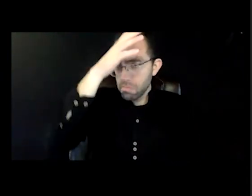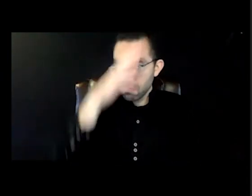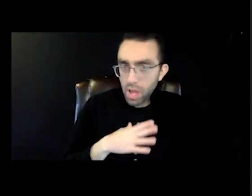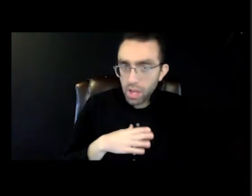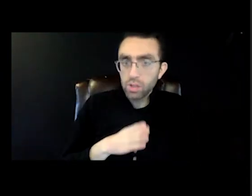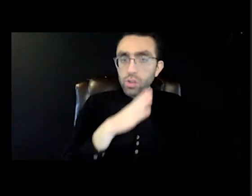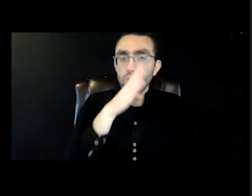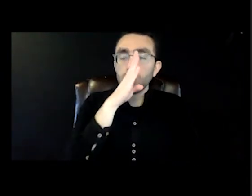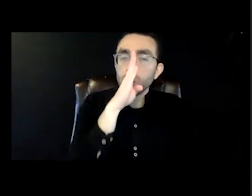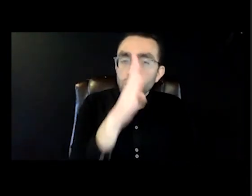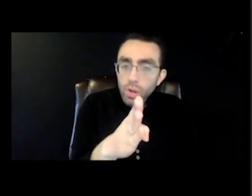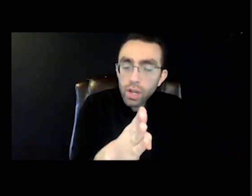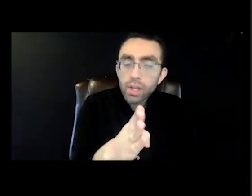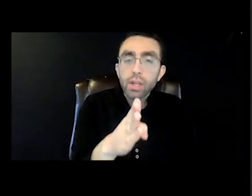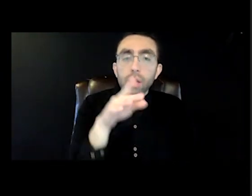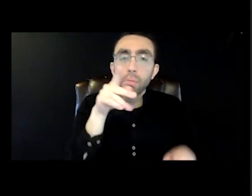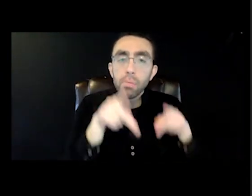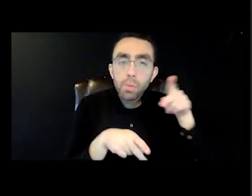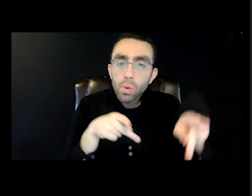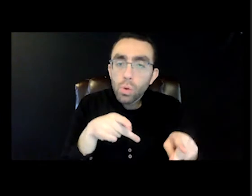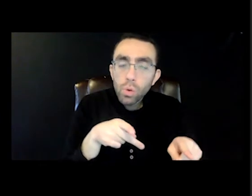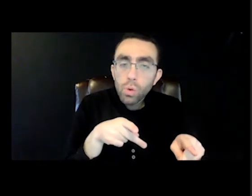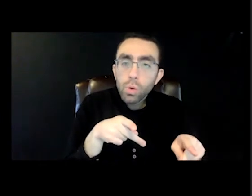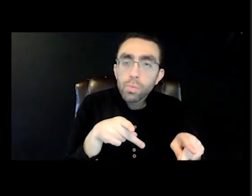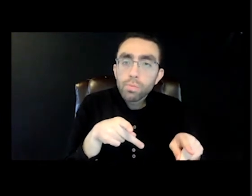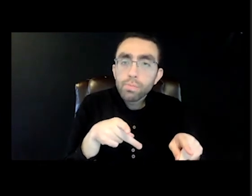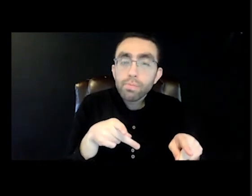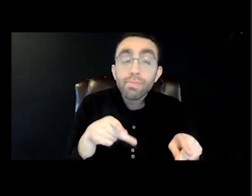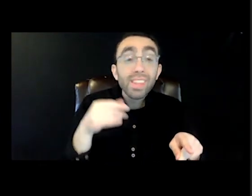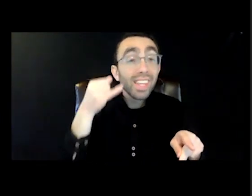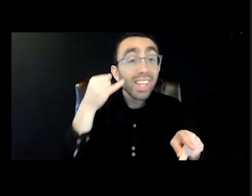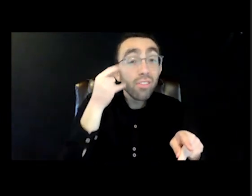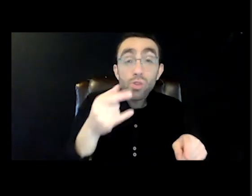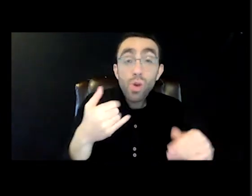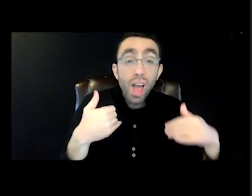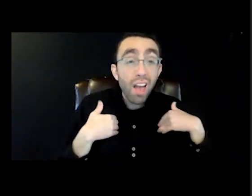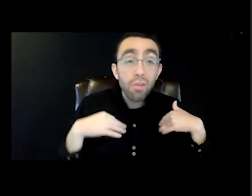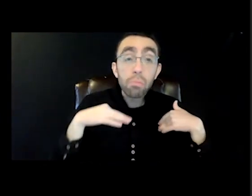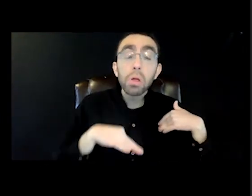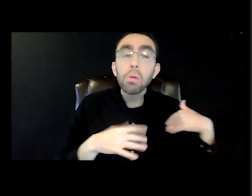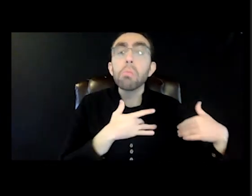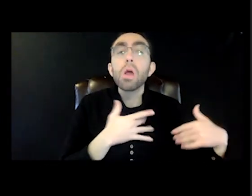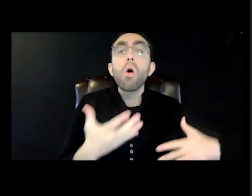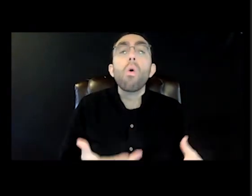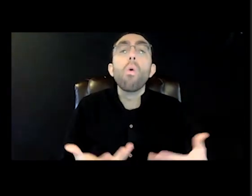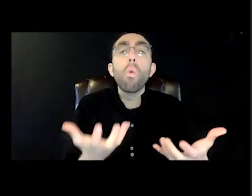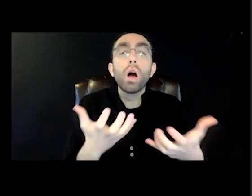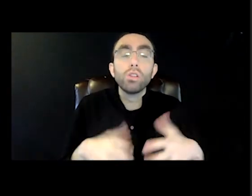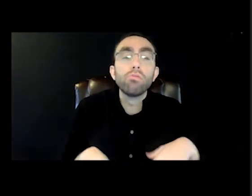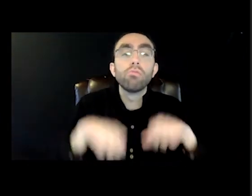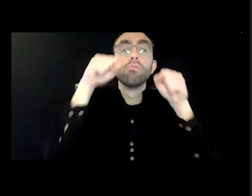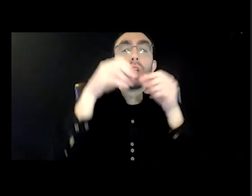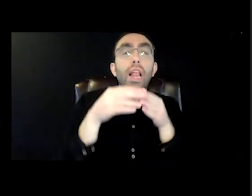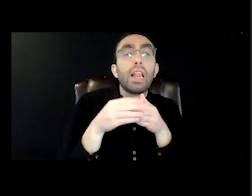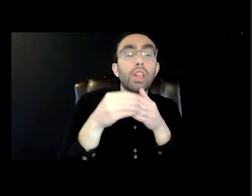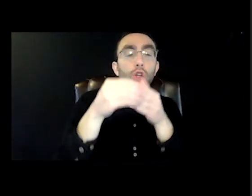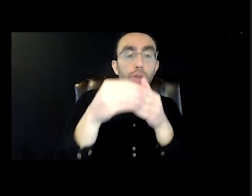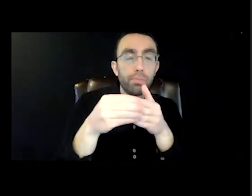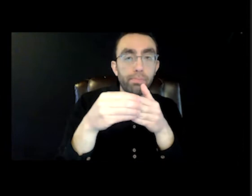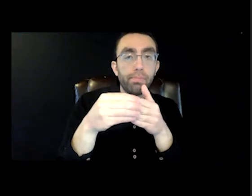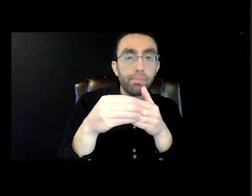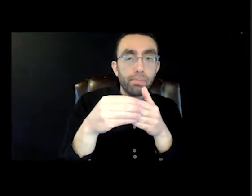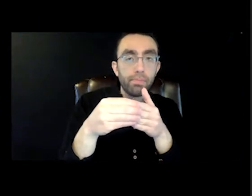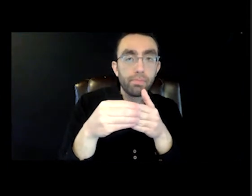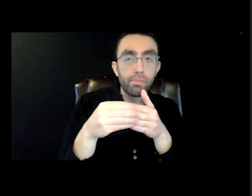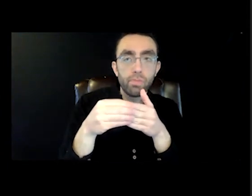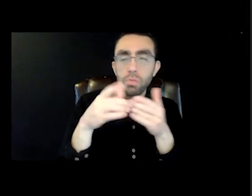is, with levels of privilege, there is an instinct to take leadership in spaces, to jump